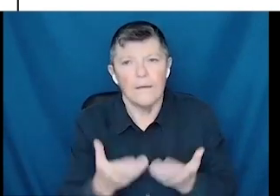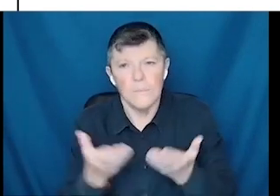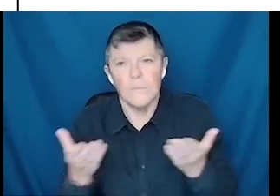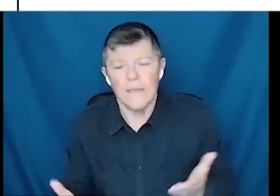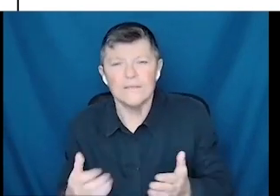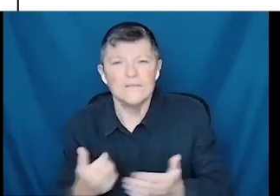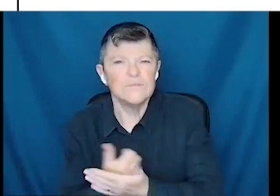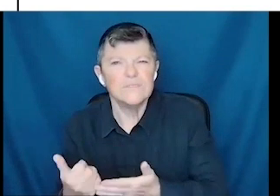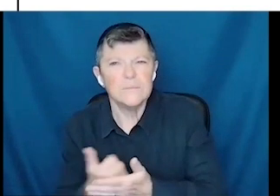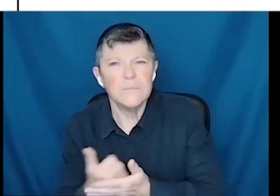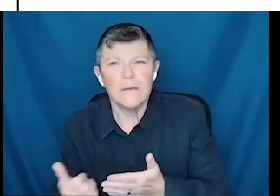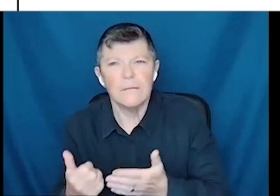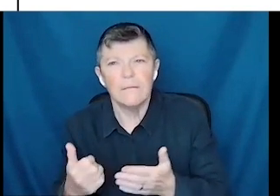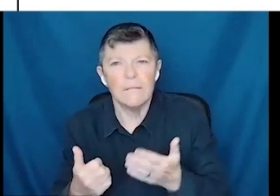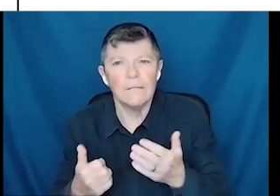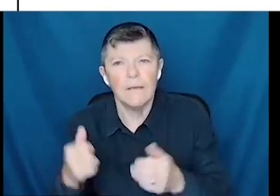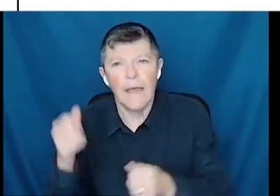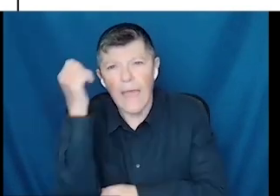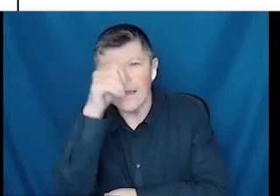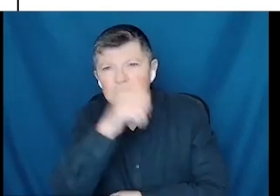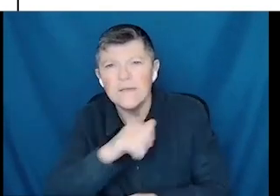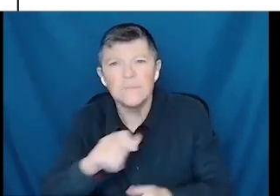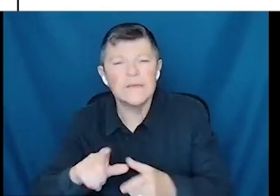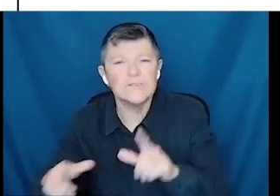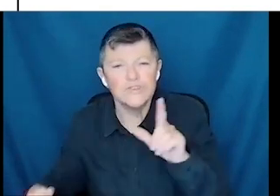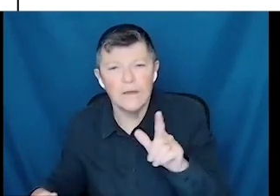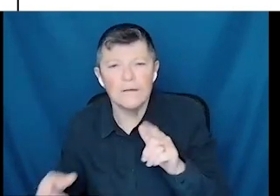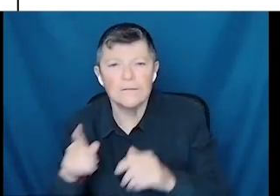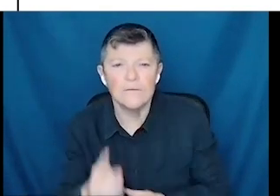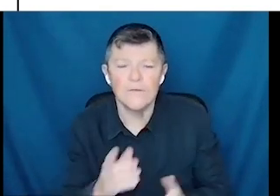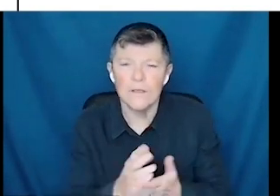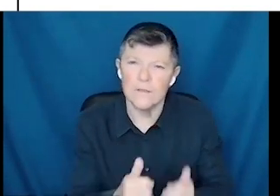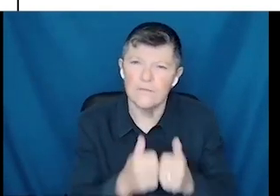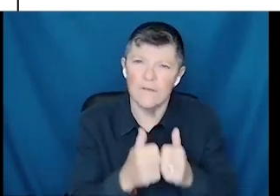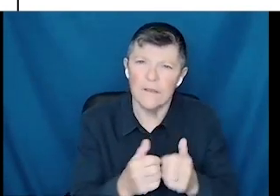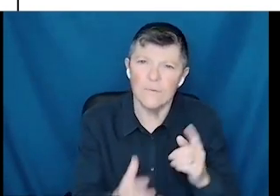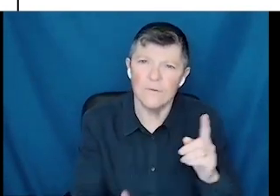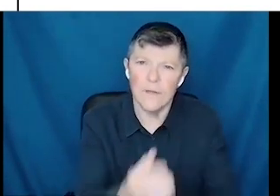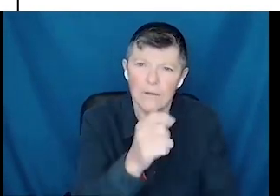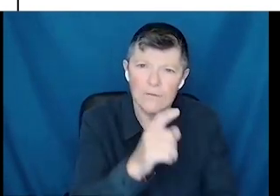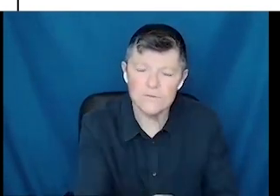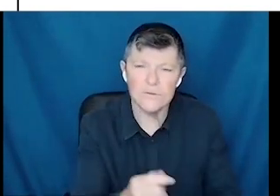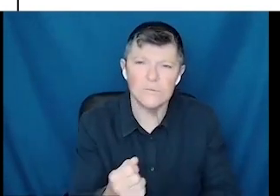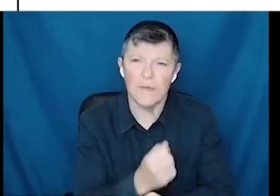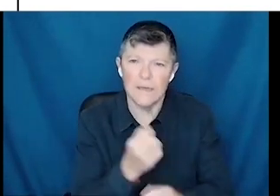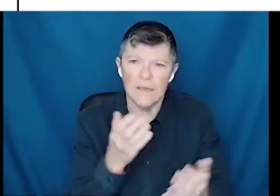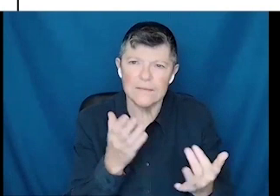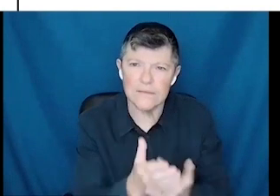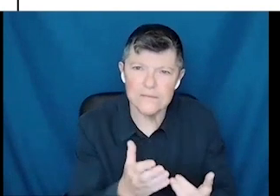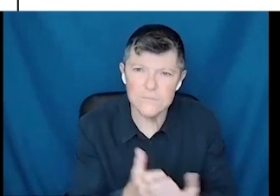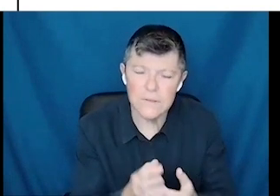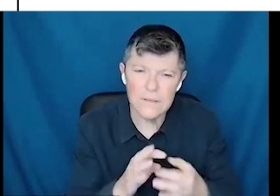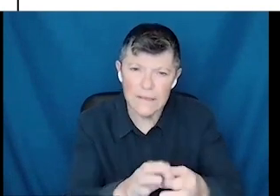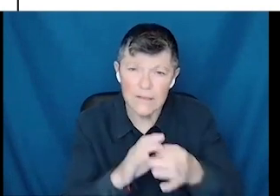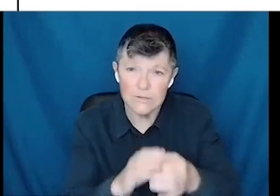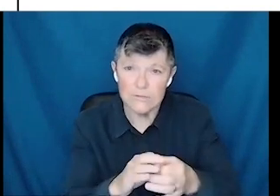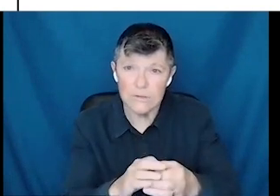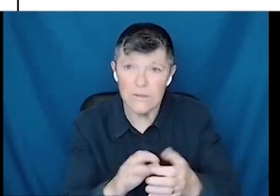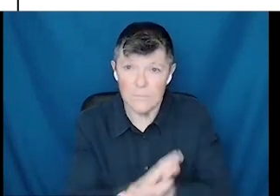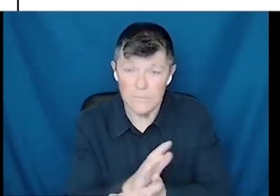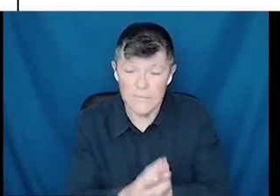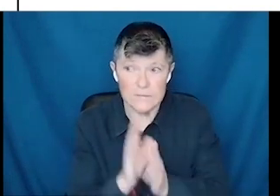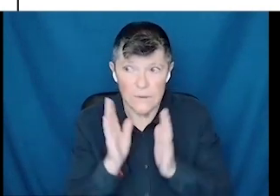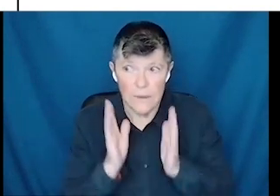worthwhile goal, because through the process of making it more accessible and engaging, you better understand what you're saying, but then you can